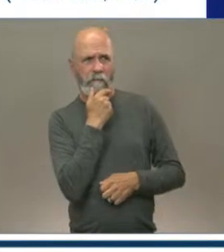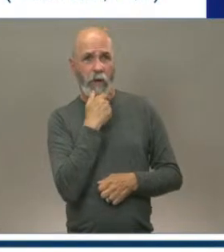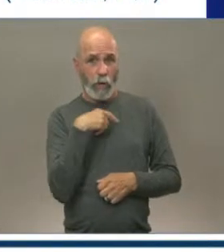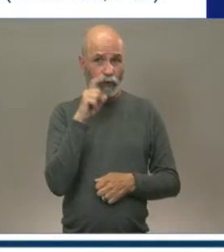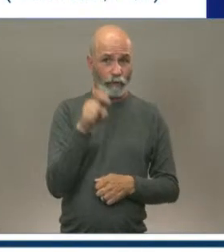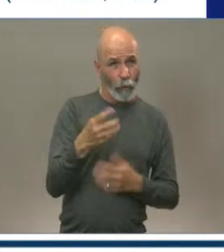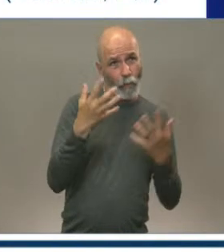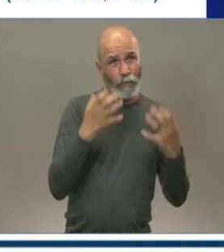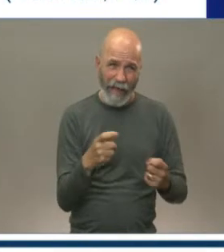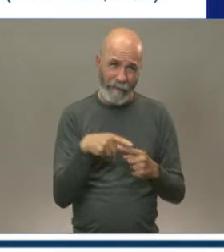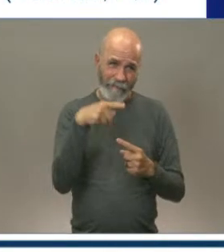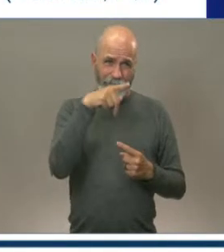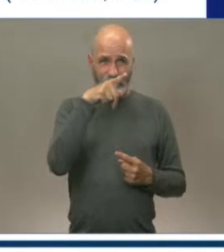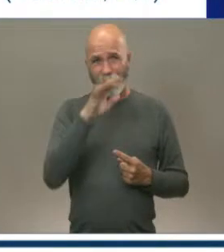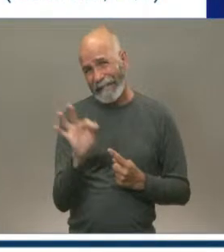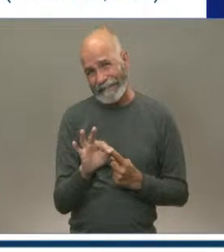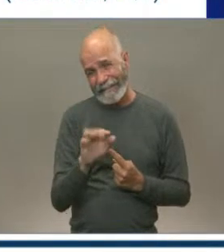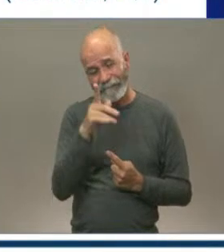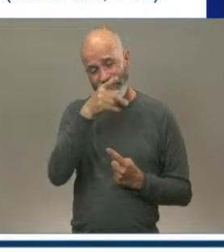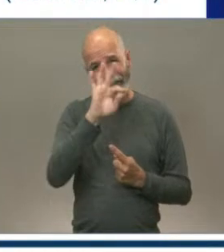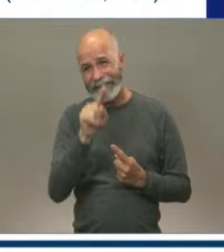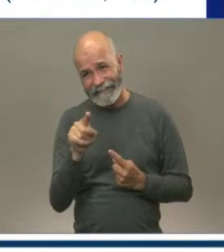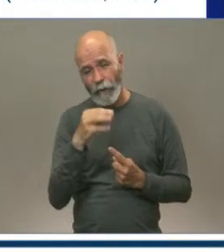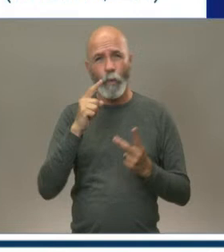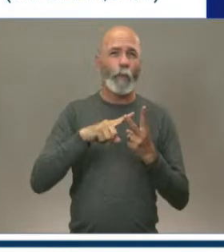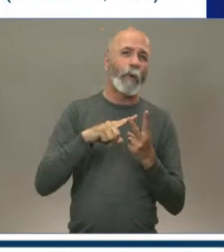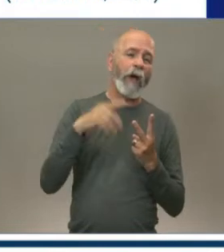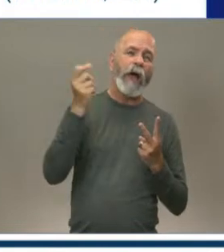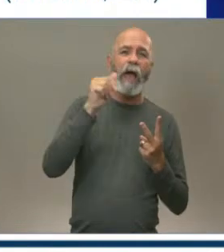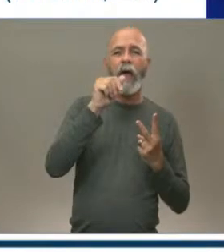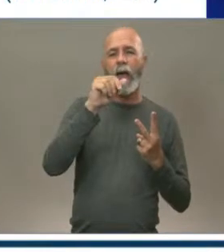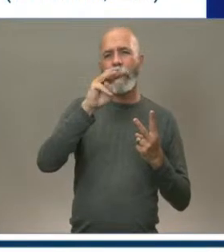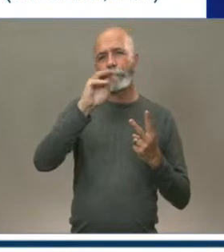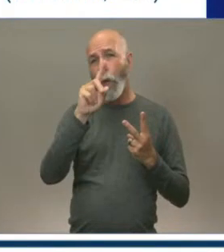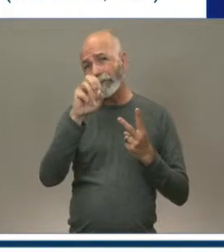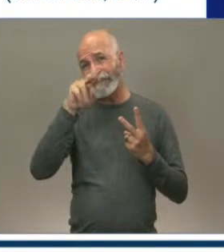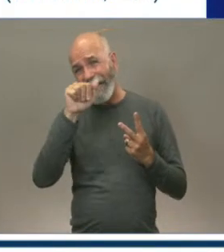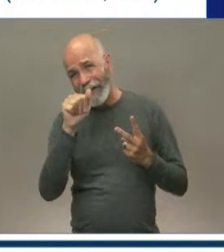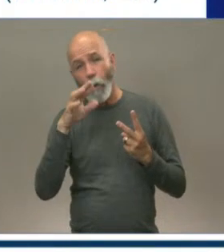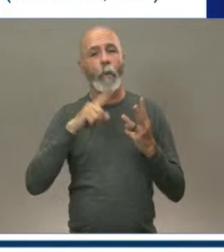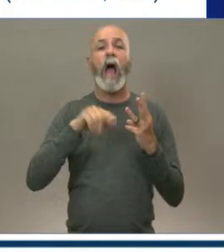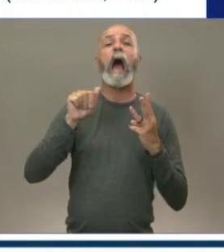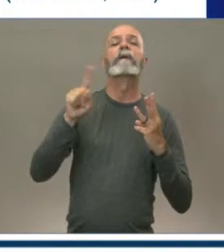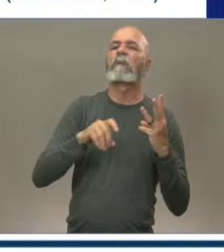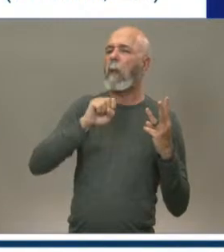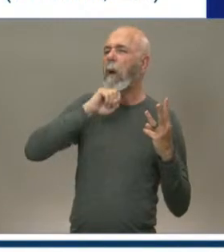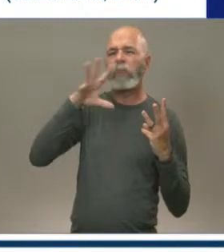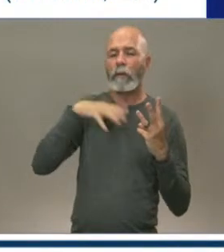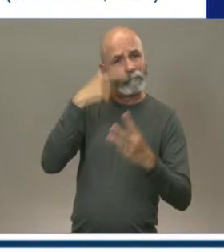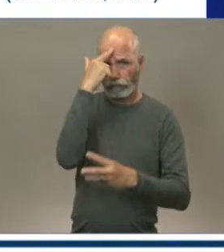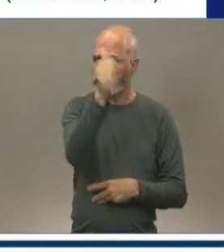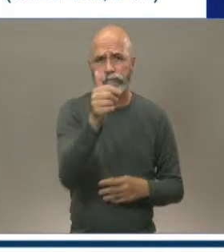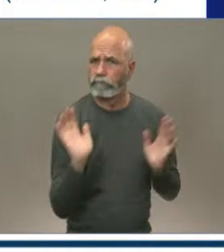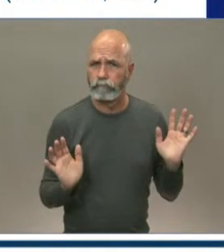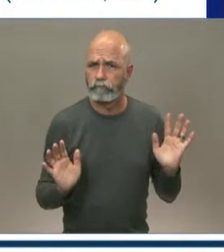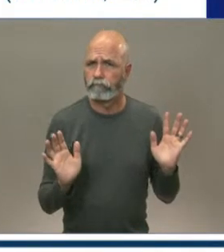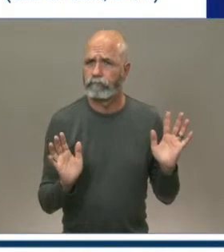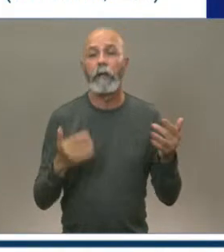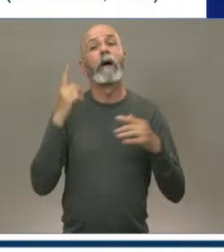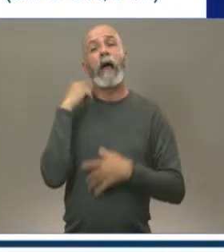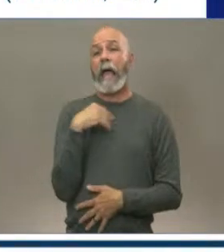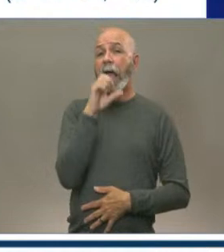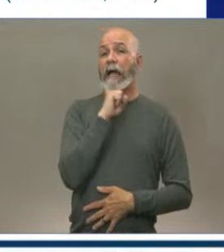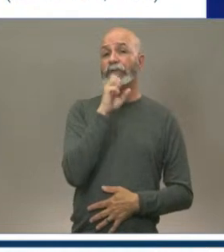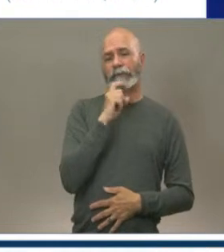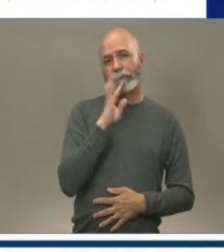vaccine before AstraZeneca now, since we've dropped the age cohort down to 40 and up. More and more Nova Scotians are